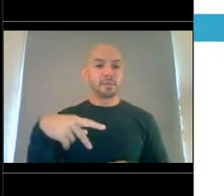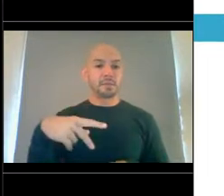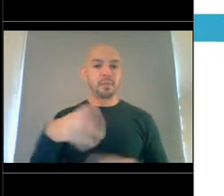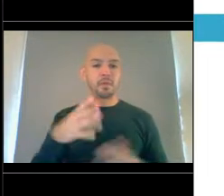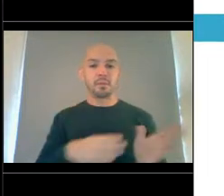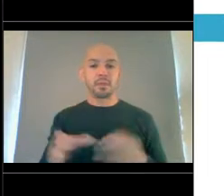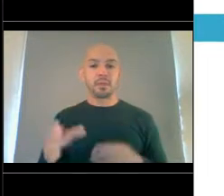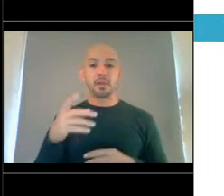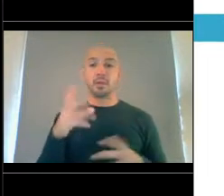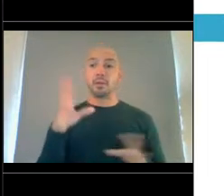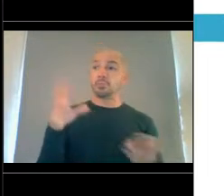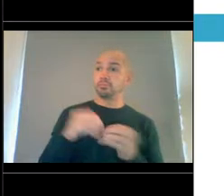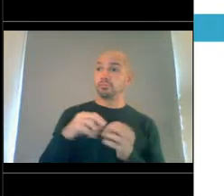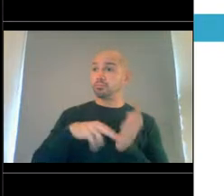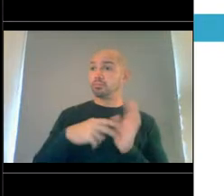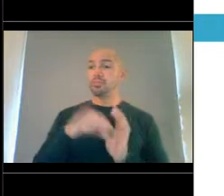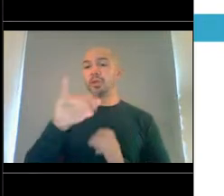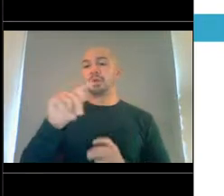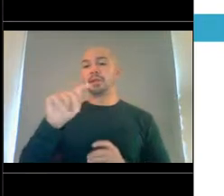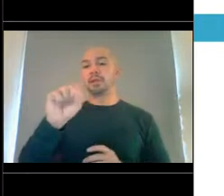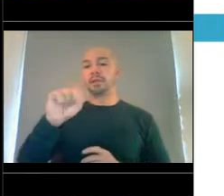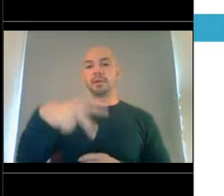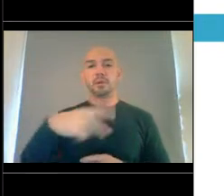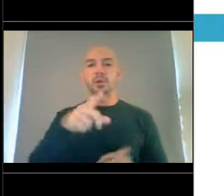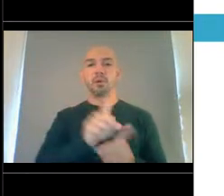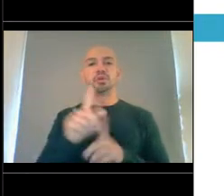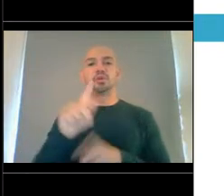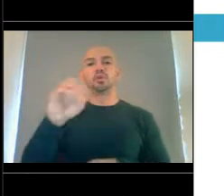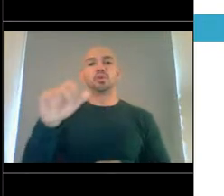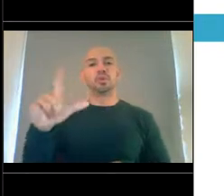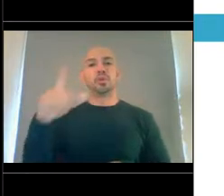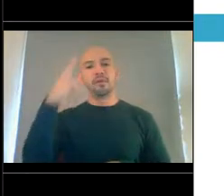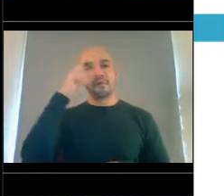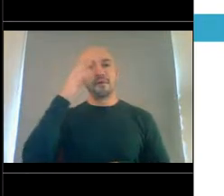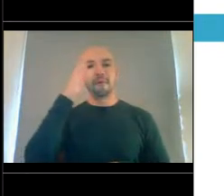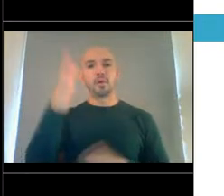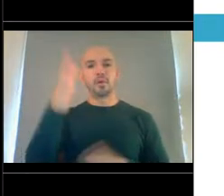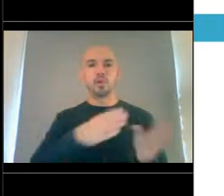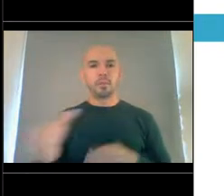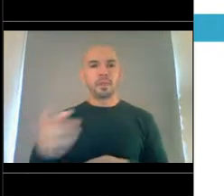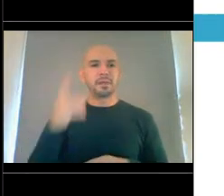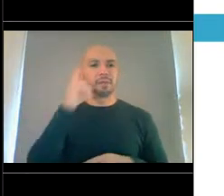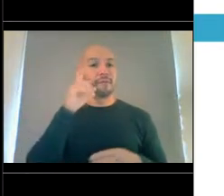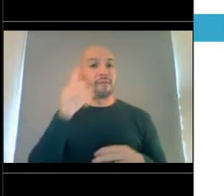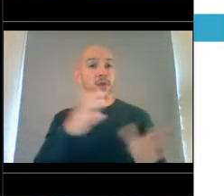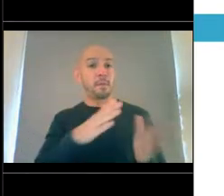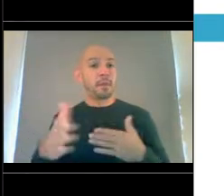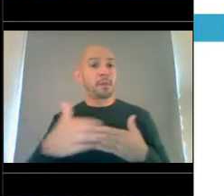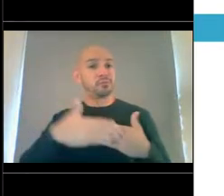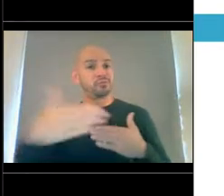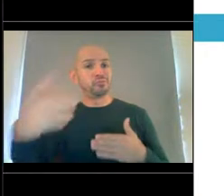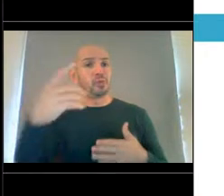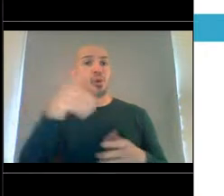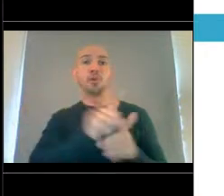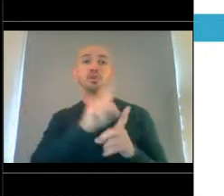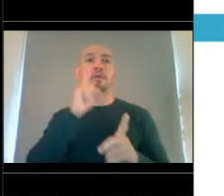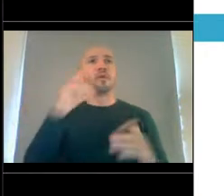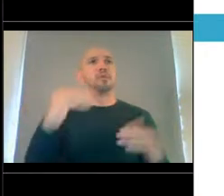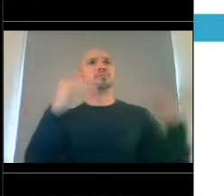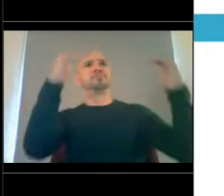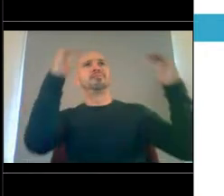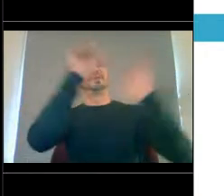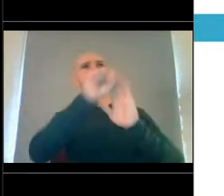said itsp is also a tool for future plans and planning efforts at the state regional and local and quarter levels as well